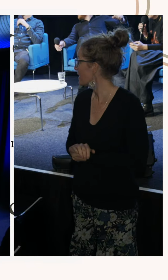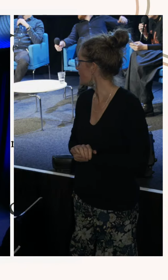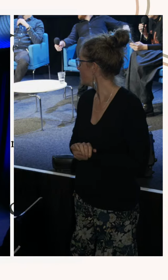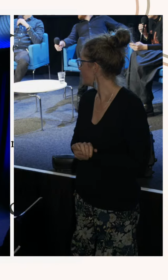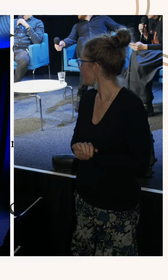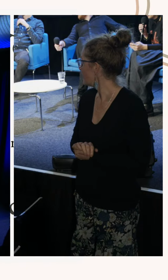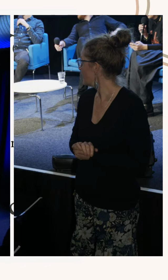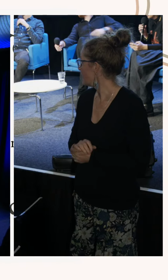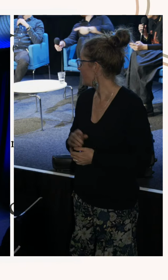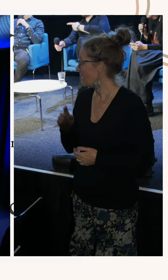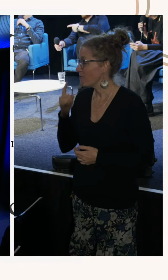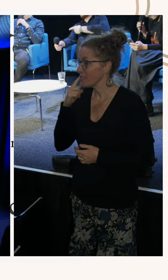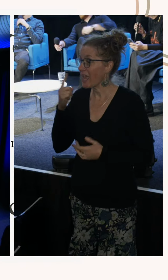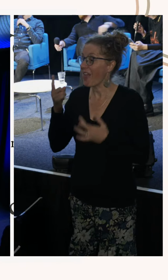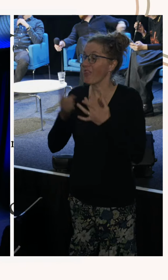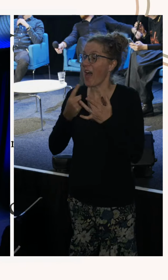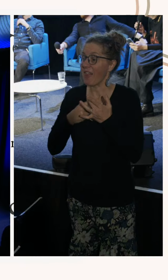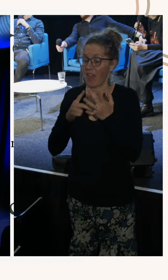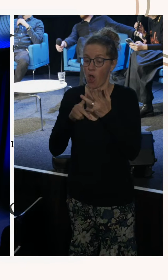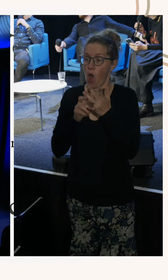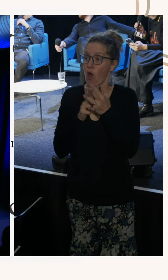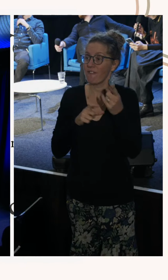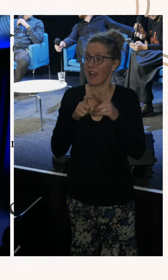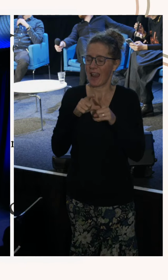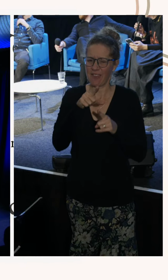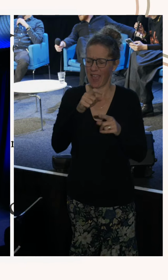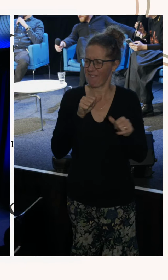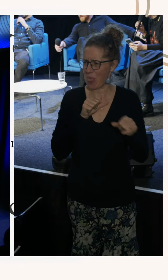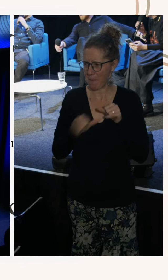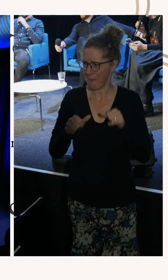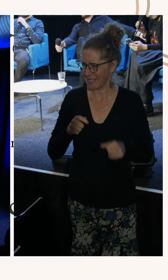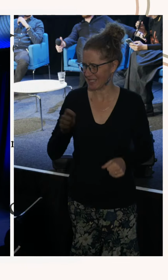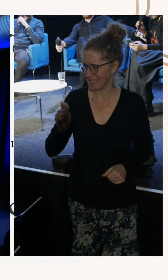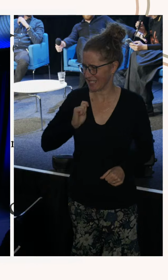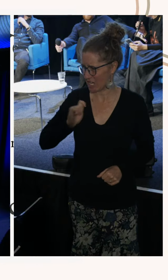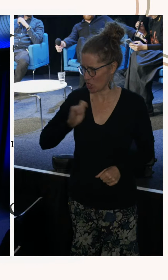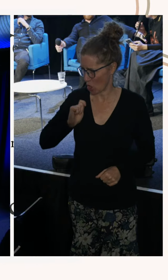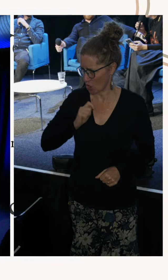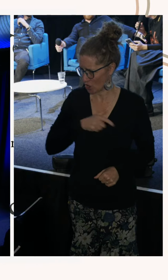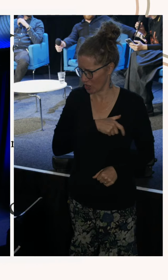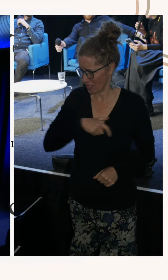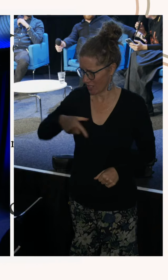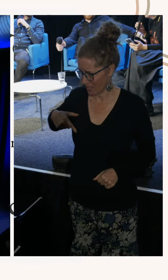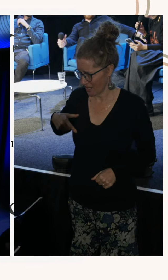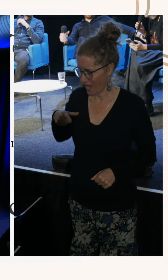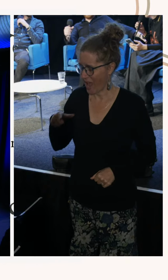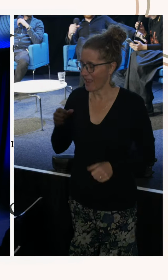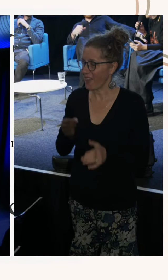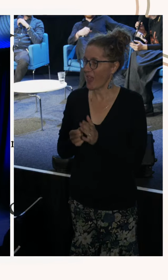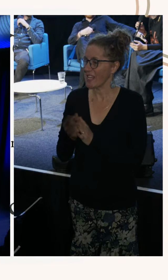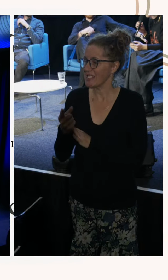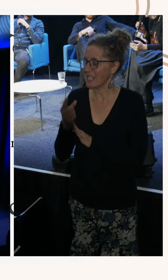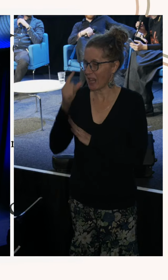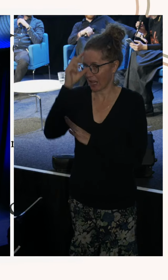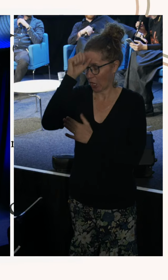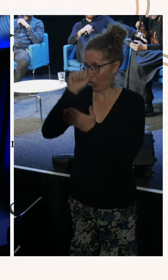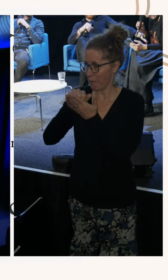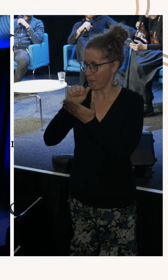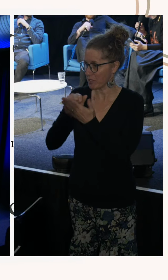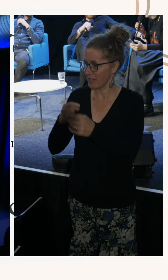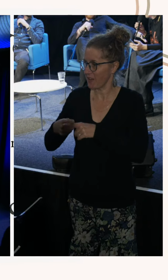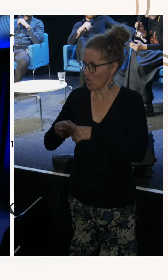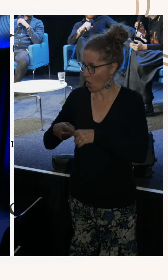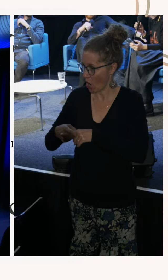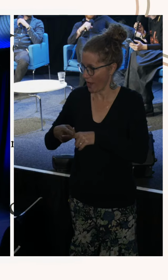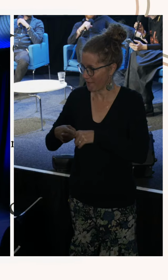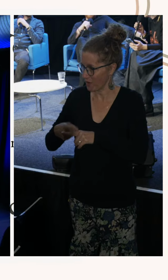ever see Overland, the other Overland magazine, they have the best T-shirt. They do. They also sell commemorative knives, and we have tried to get some of